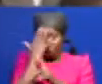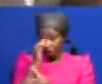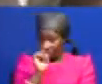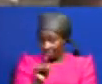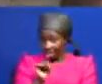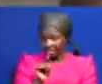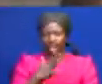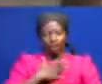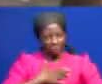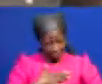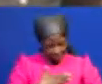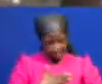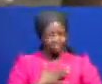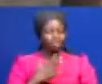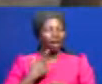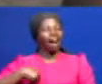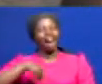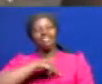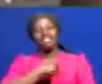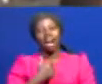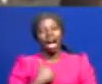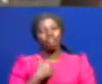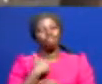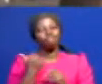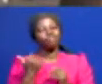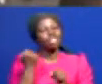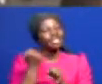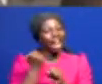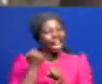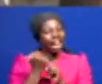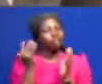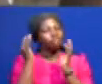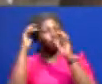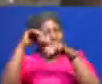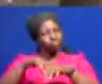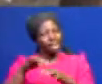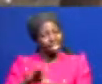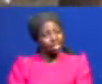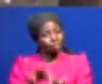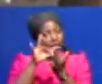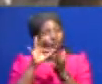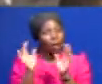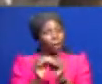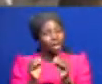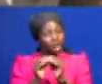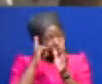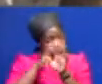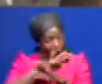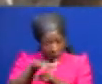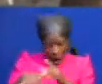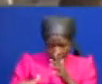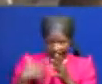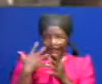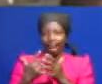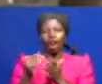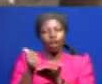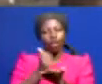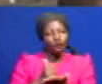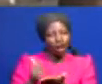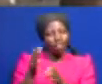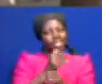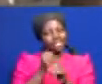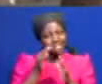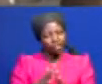Excellency, that we have convened a special summit of all coffee stakeholders in the